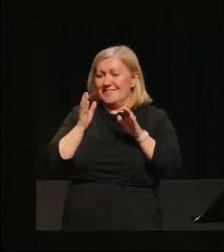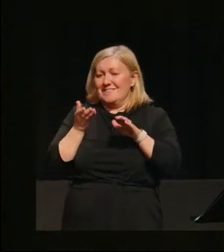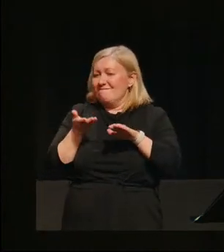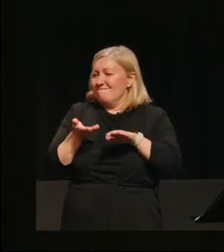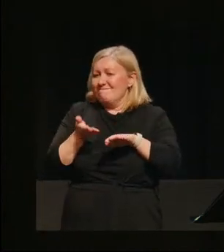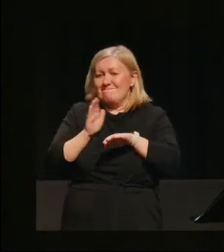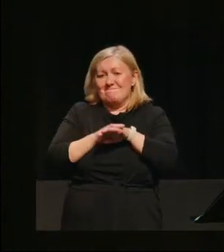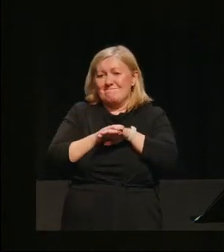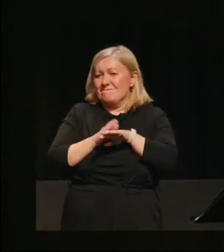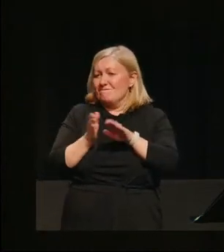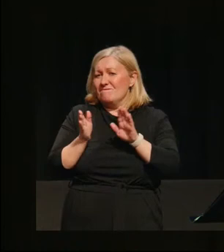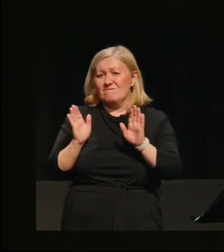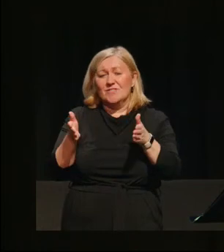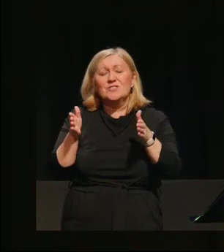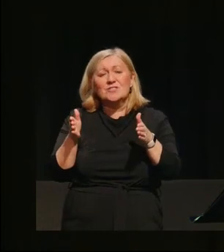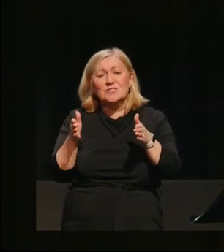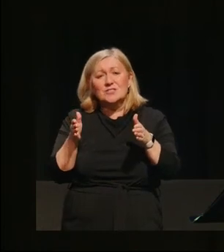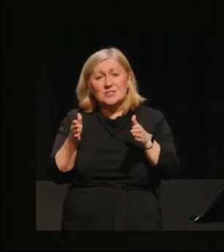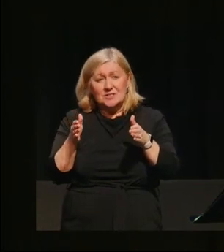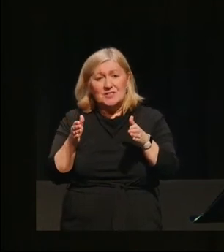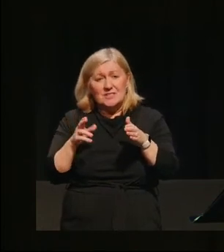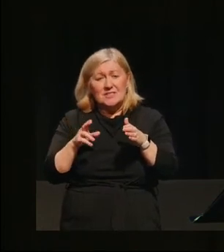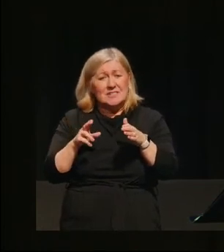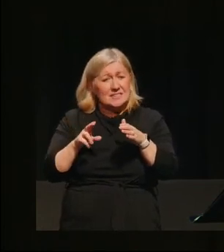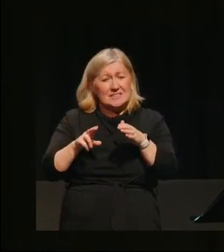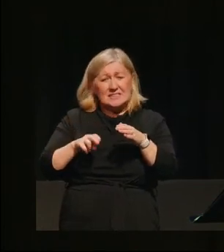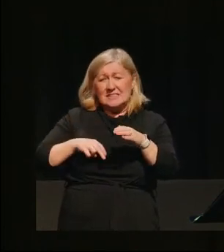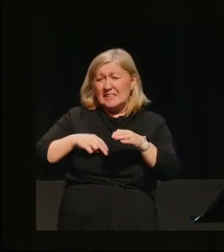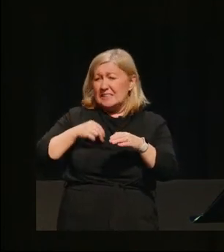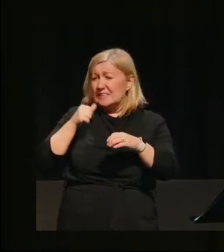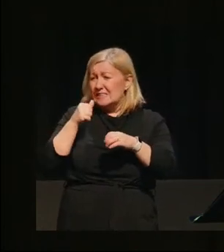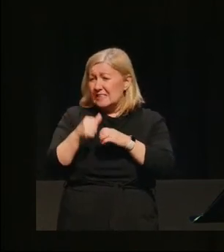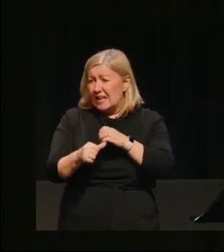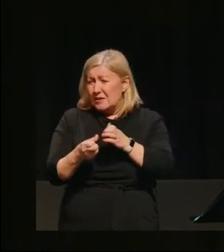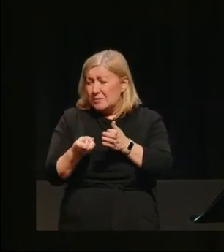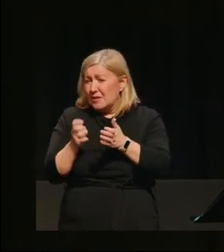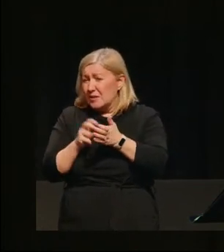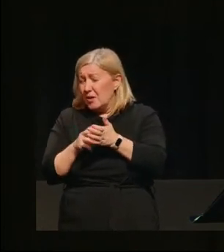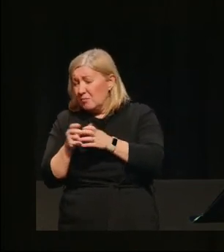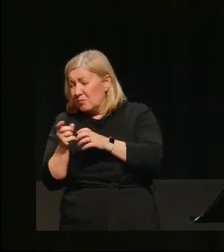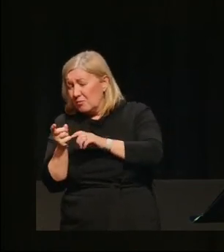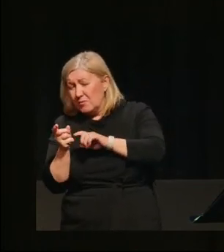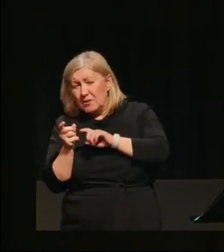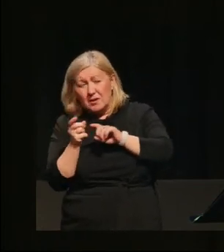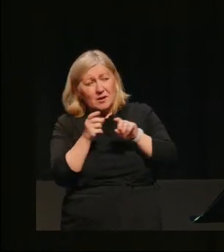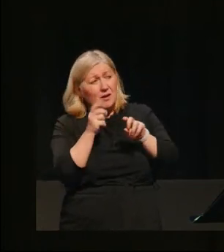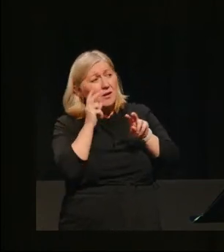their corpses there in the morning.